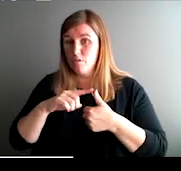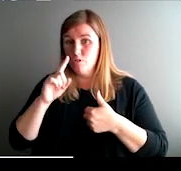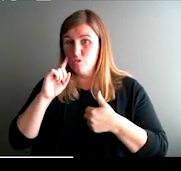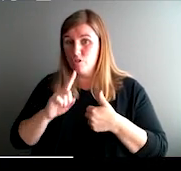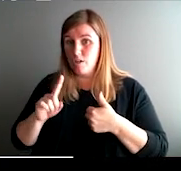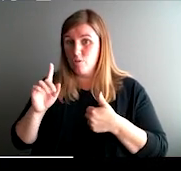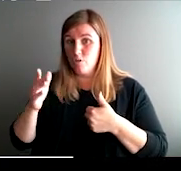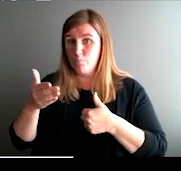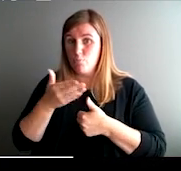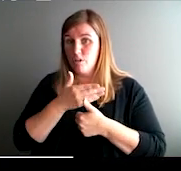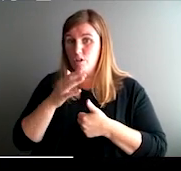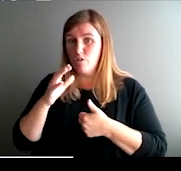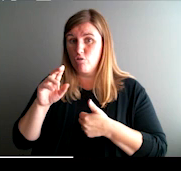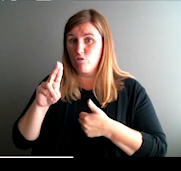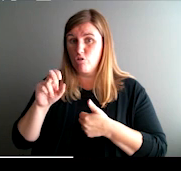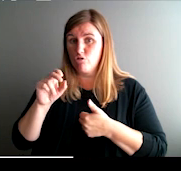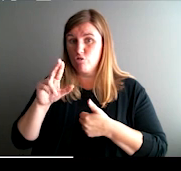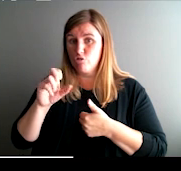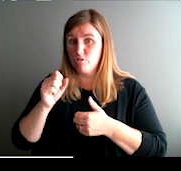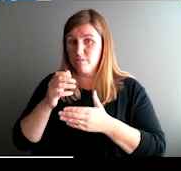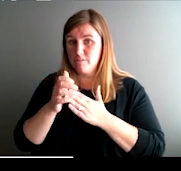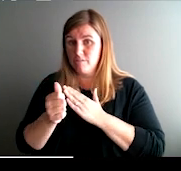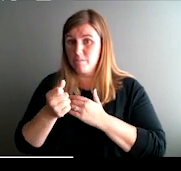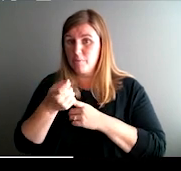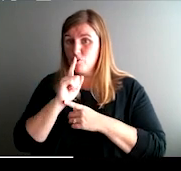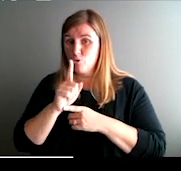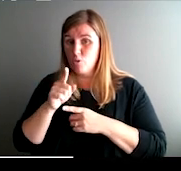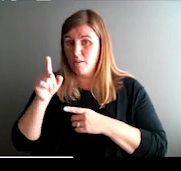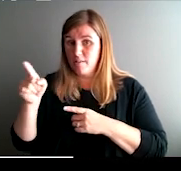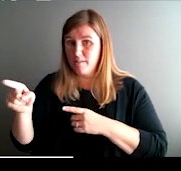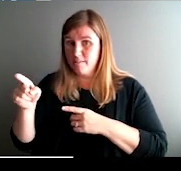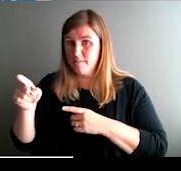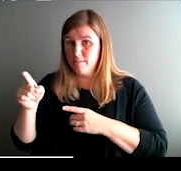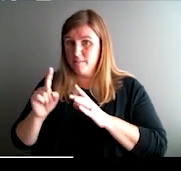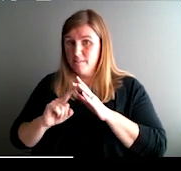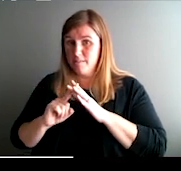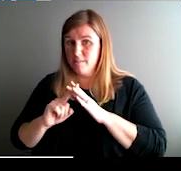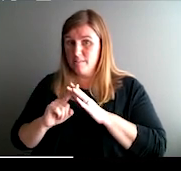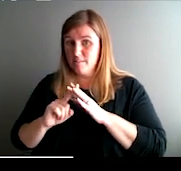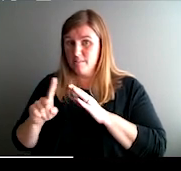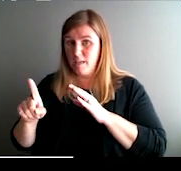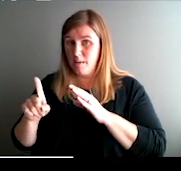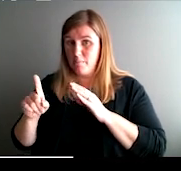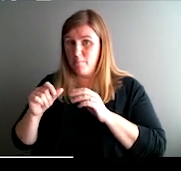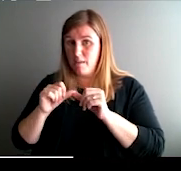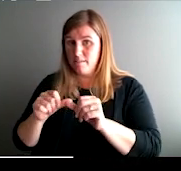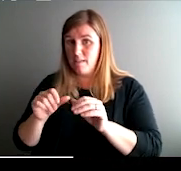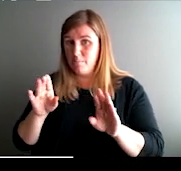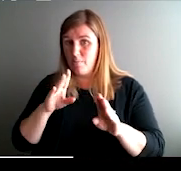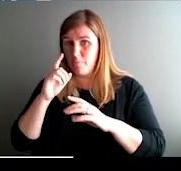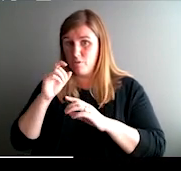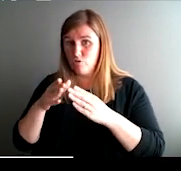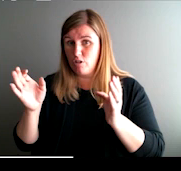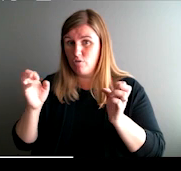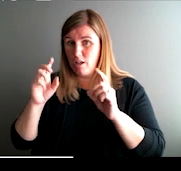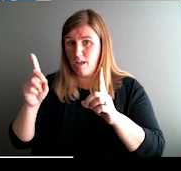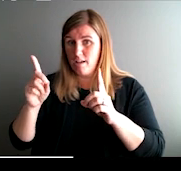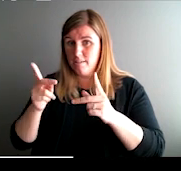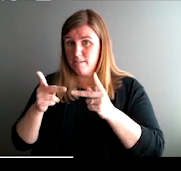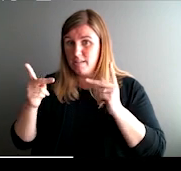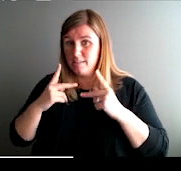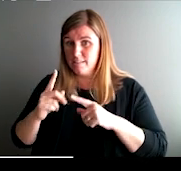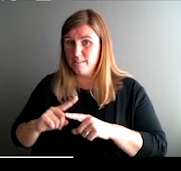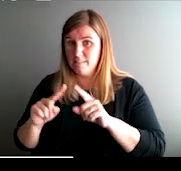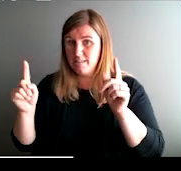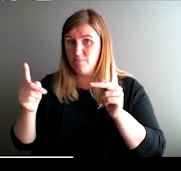those precursor skills to ask themselves, is this escape maintain behavior because the general ed setting is a very